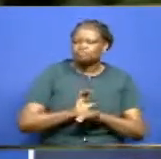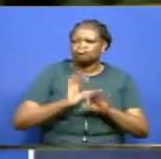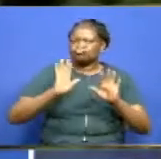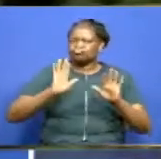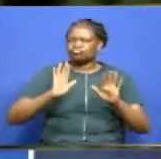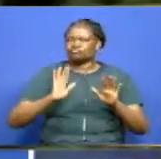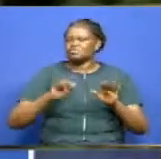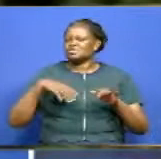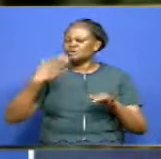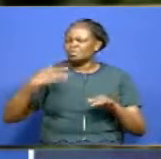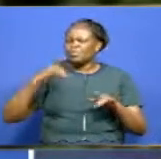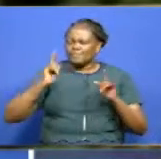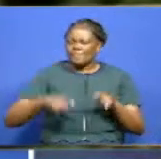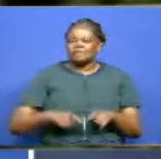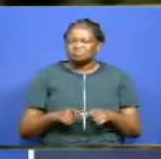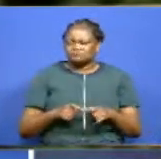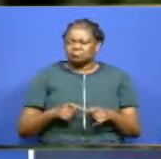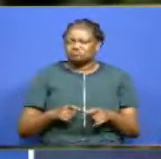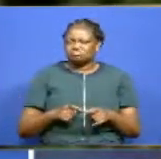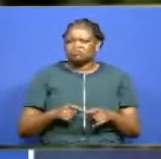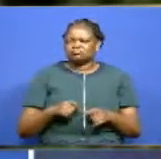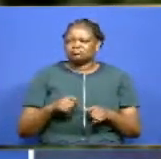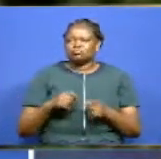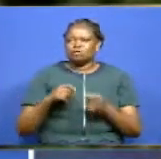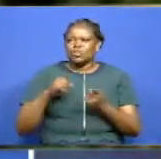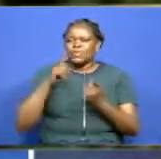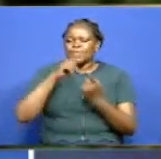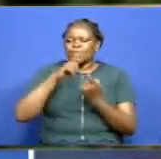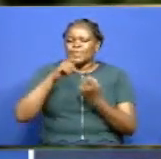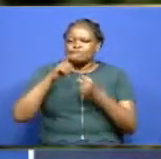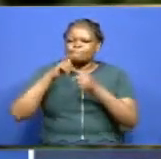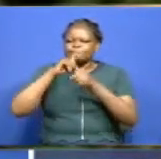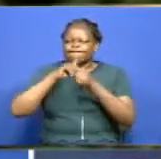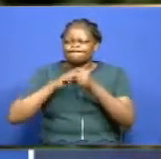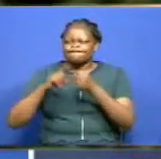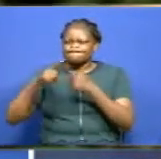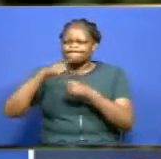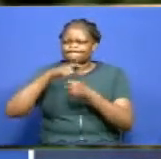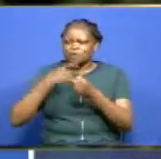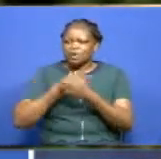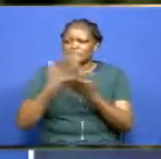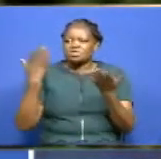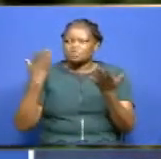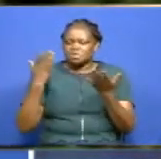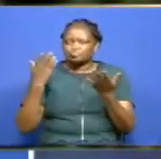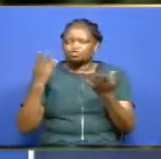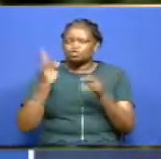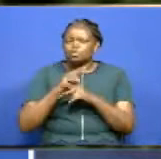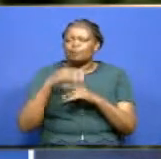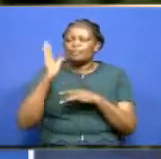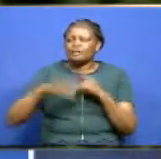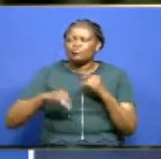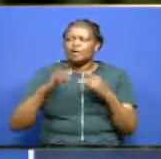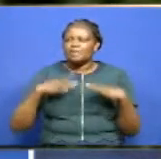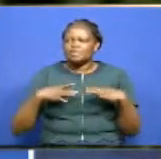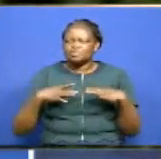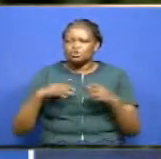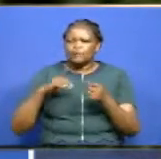regular sanitization of microphones or objects used by more than one person done.